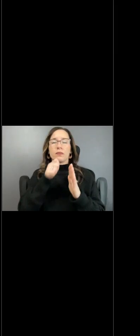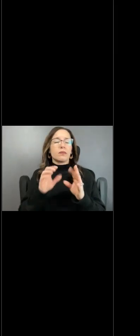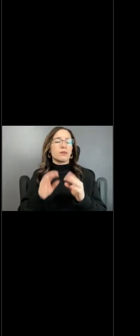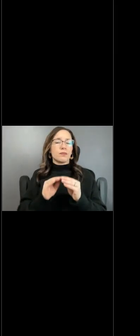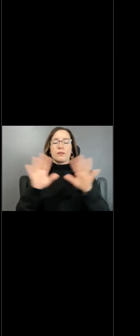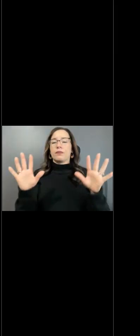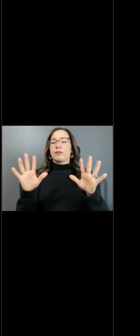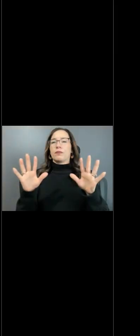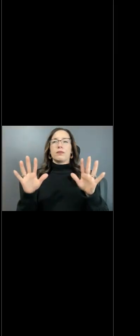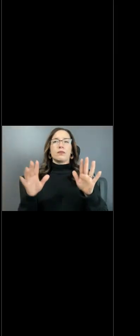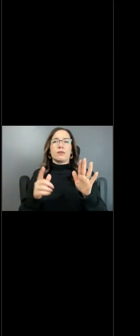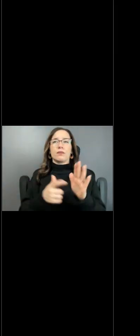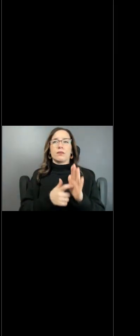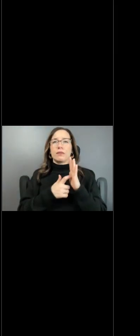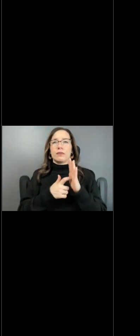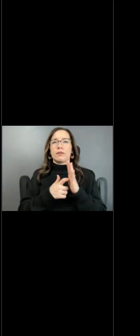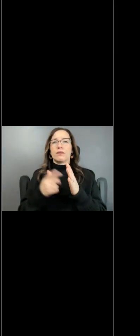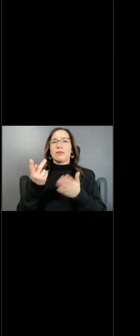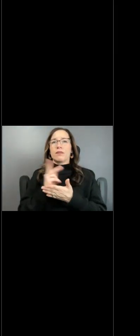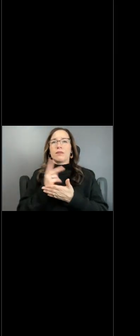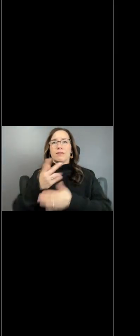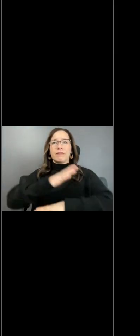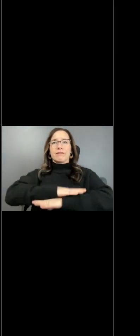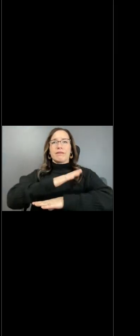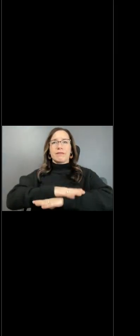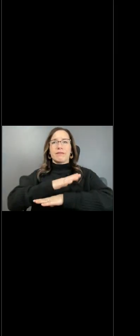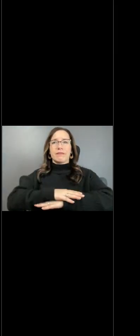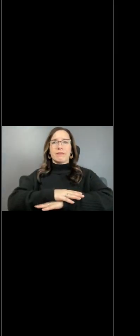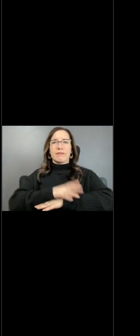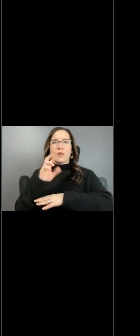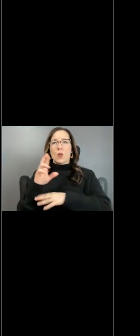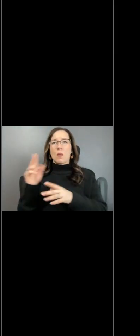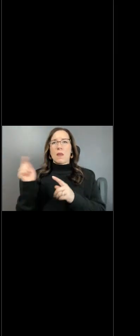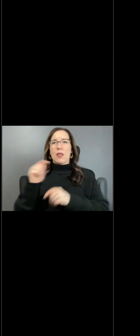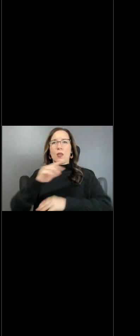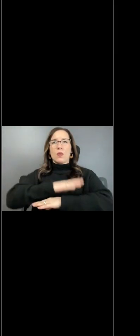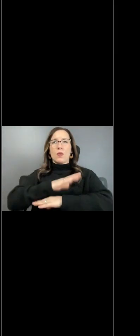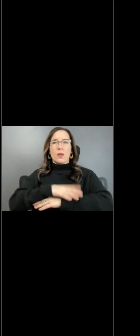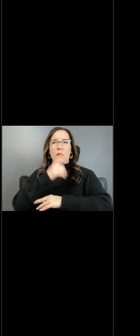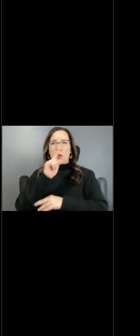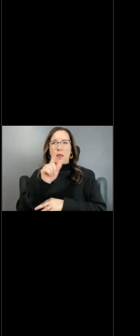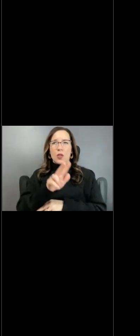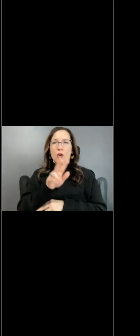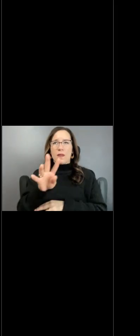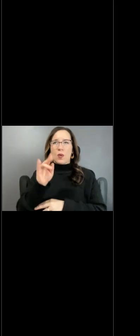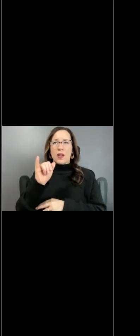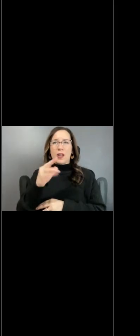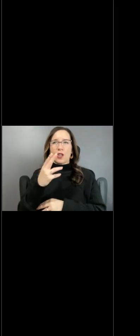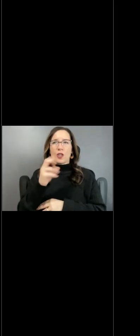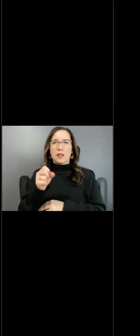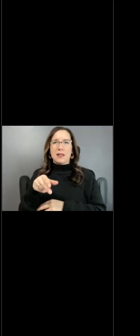require kitchen counters and vanities to be 34 inches in height. That is true. The guidelines do not cover that